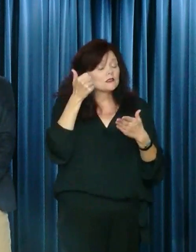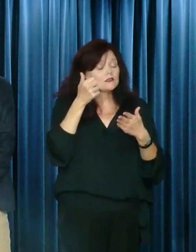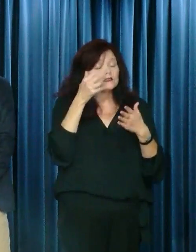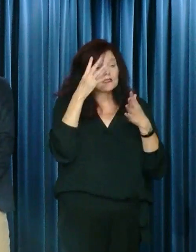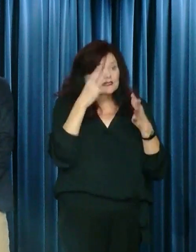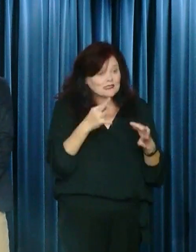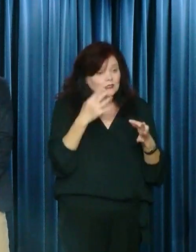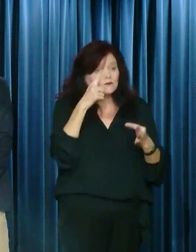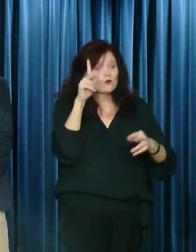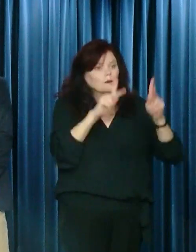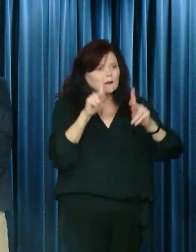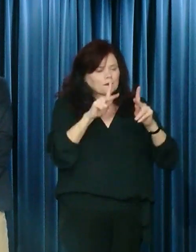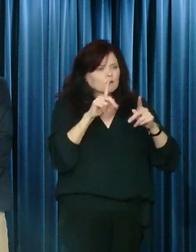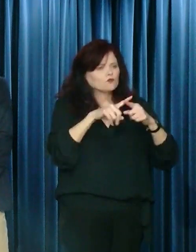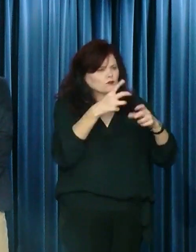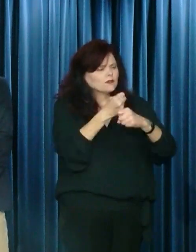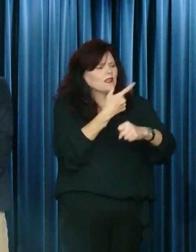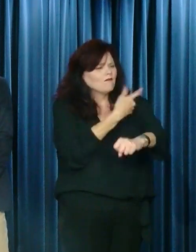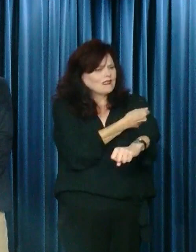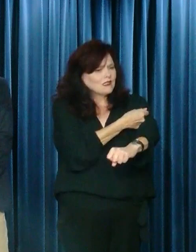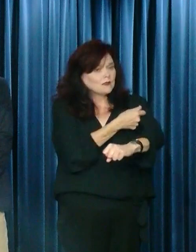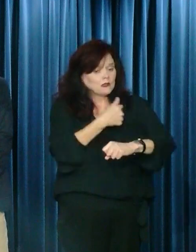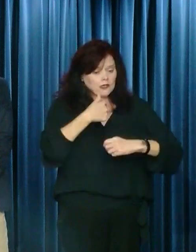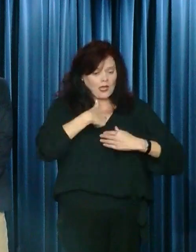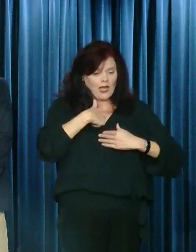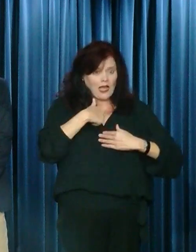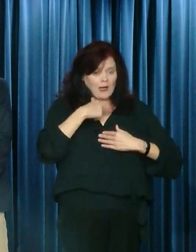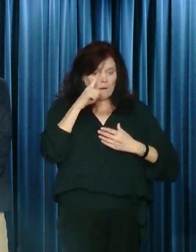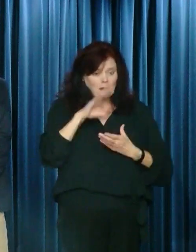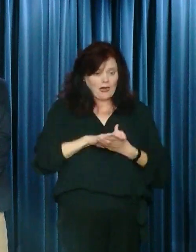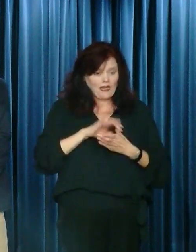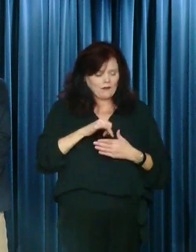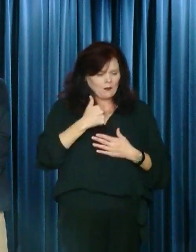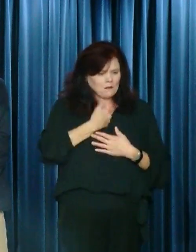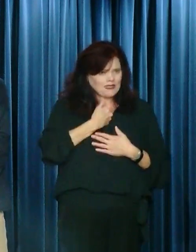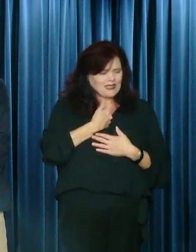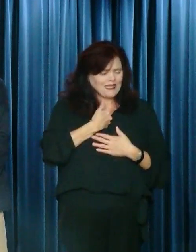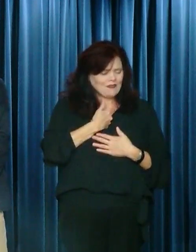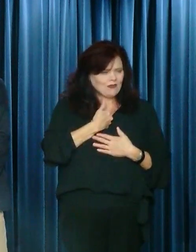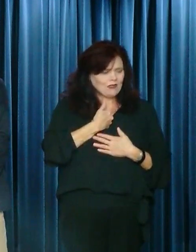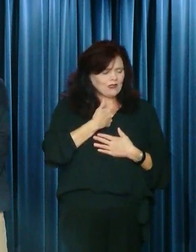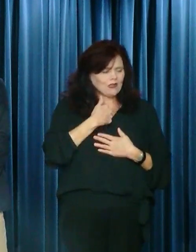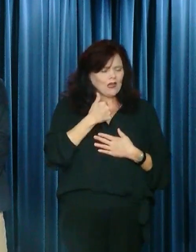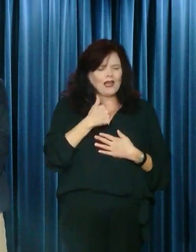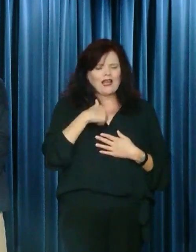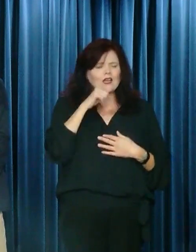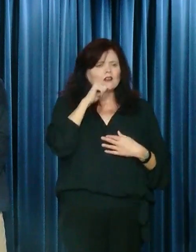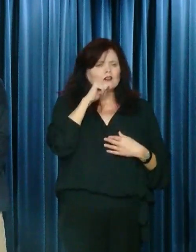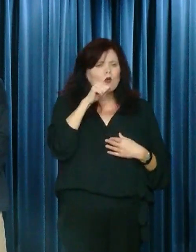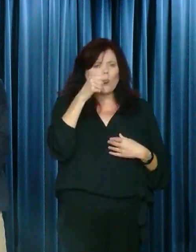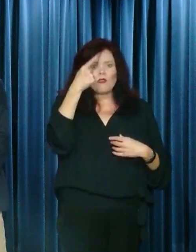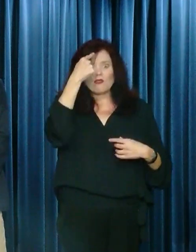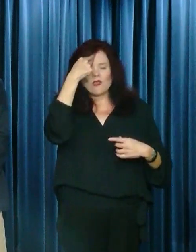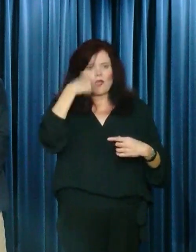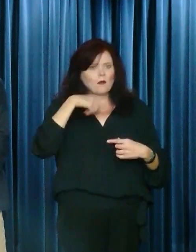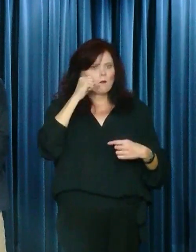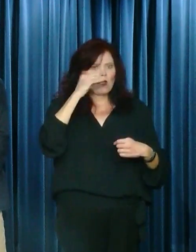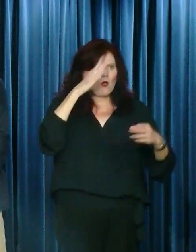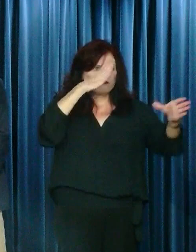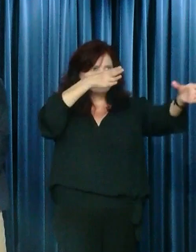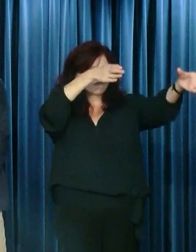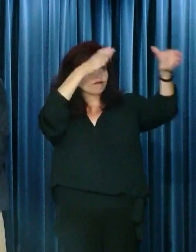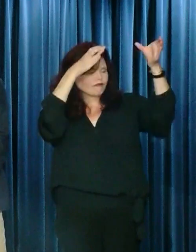action for individuals is to get vaccinated. But even though I believe that, Jeff, I don't even begin to think I'm so